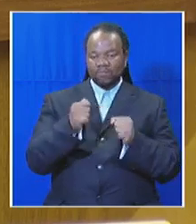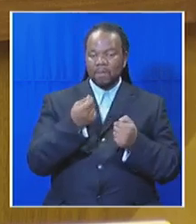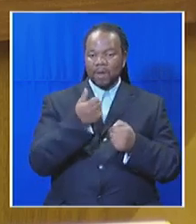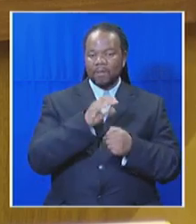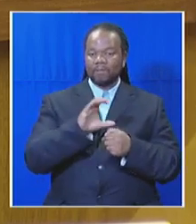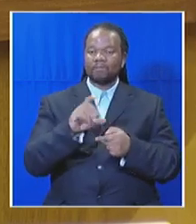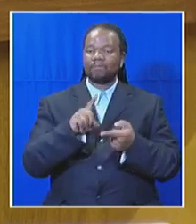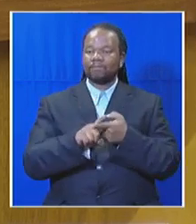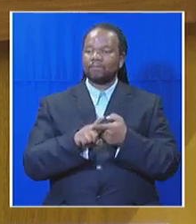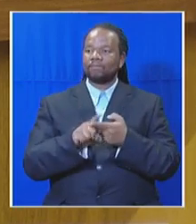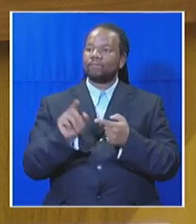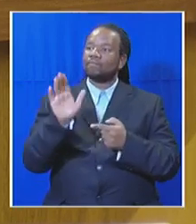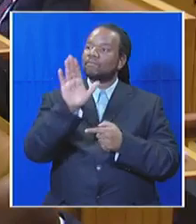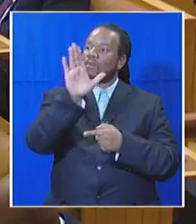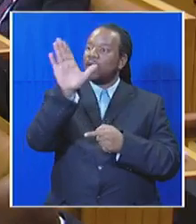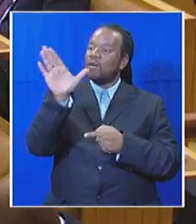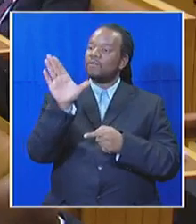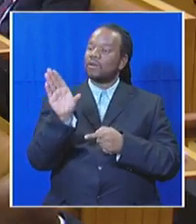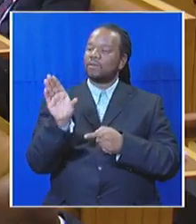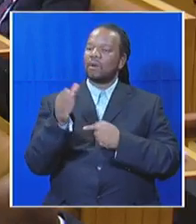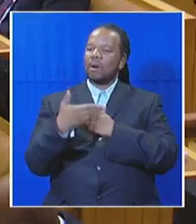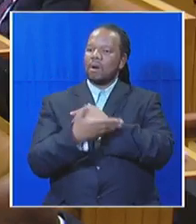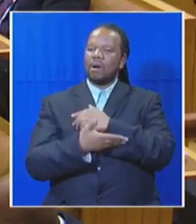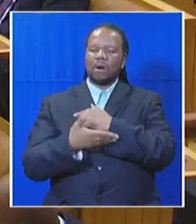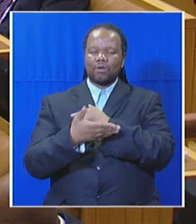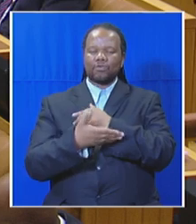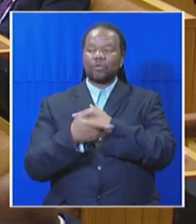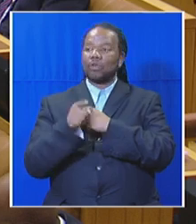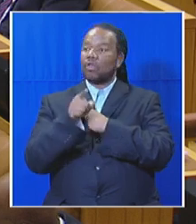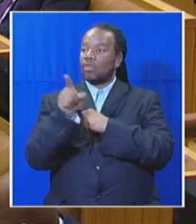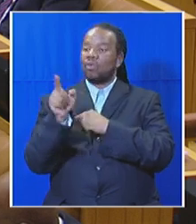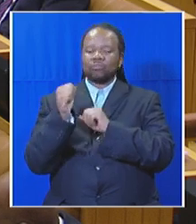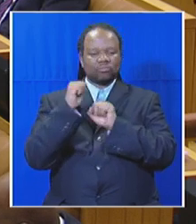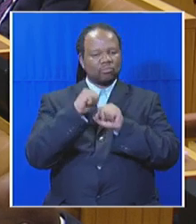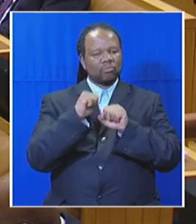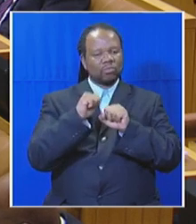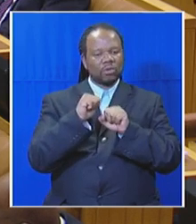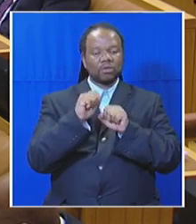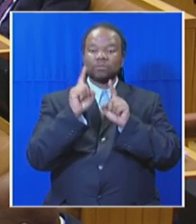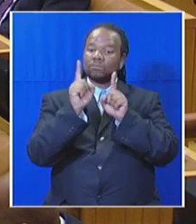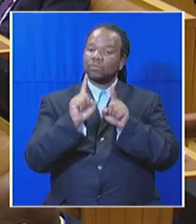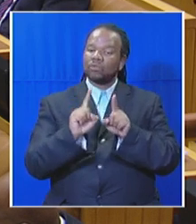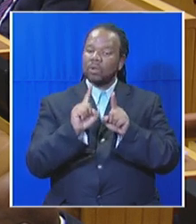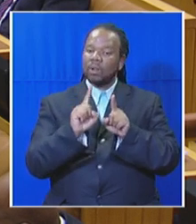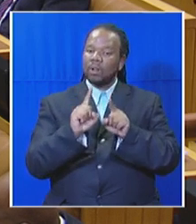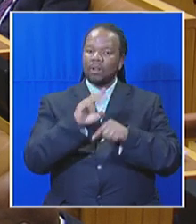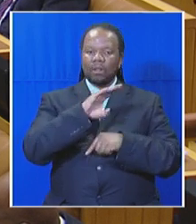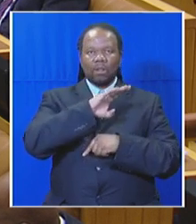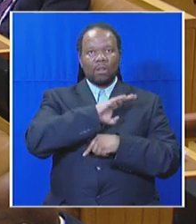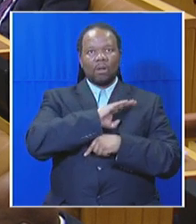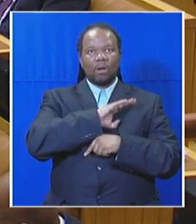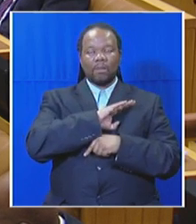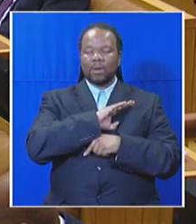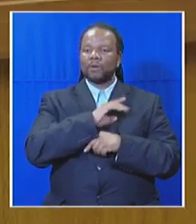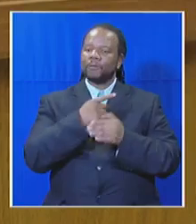in Africa that were keen to have the rapid reaction force, they then discussed the matter